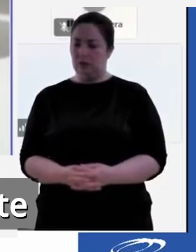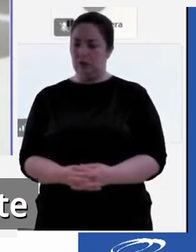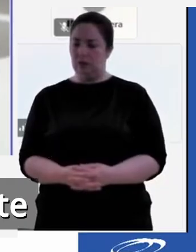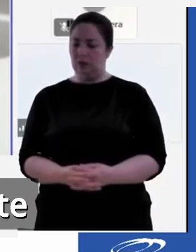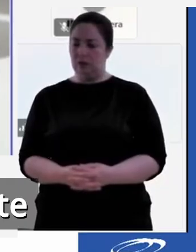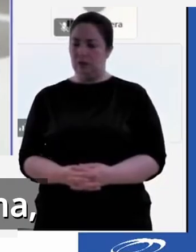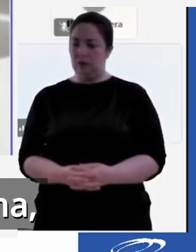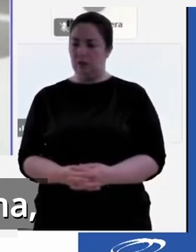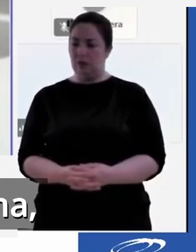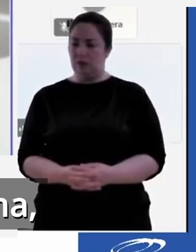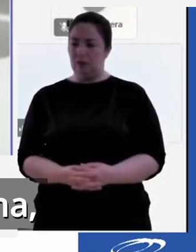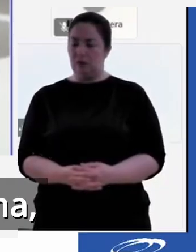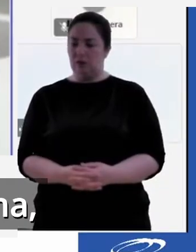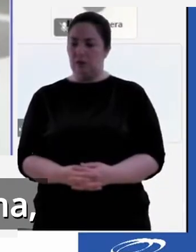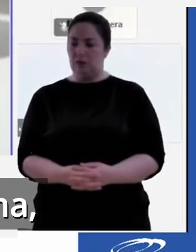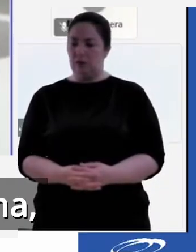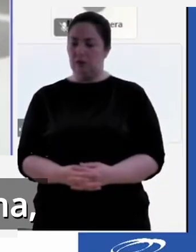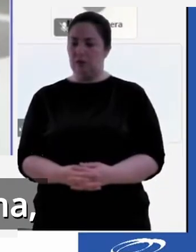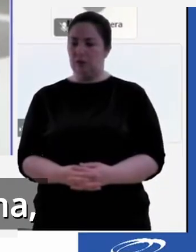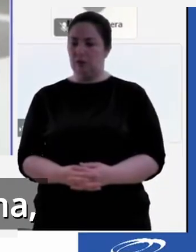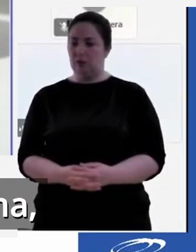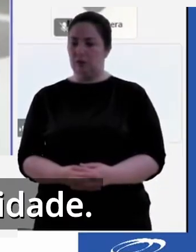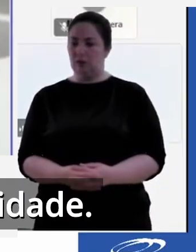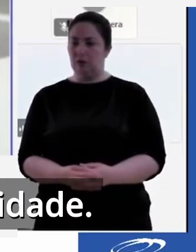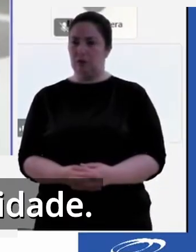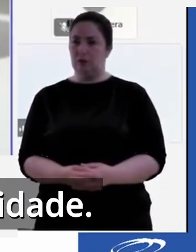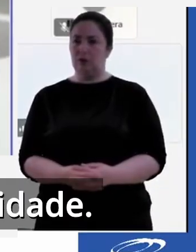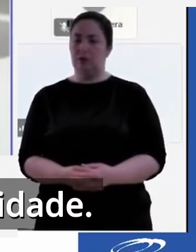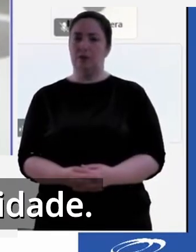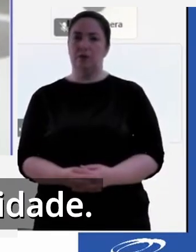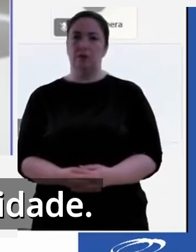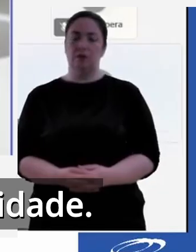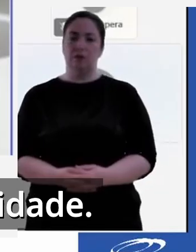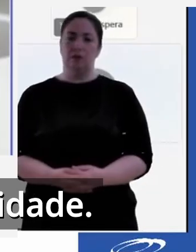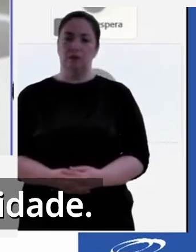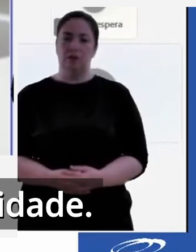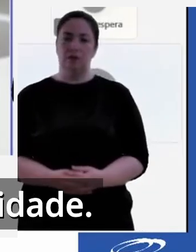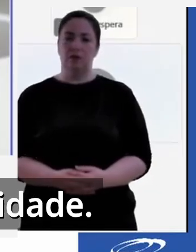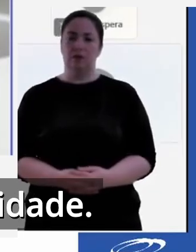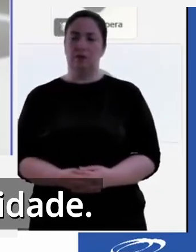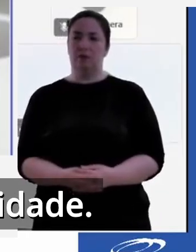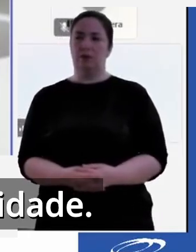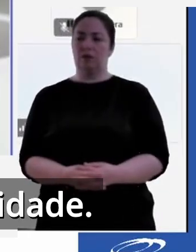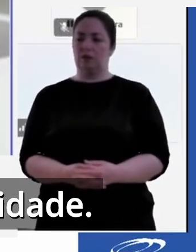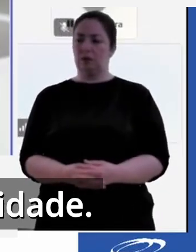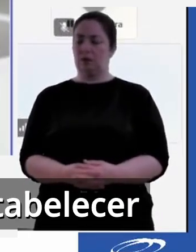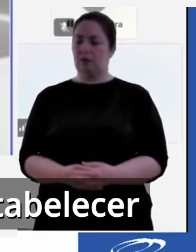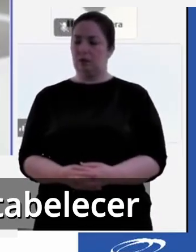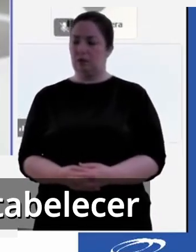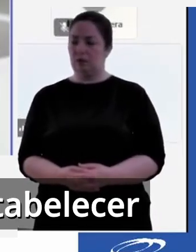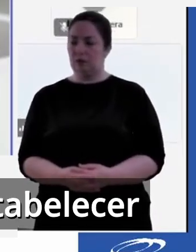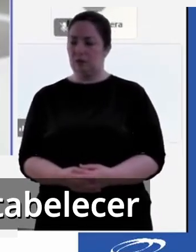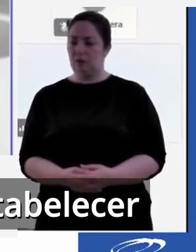every day for several days. It's semi-automated in a way, but it also does help us improve our